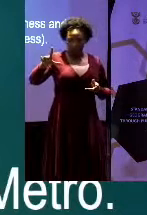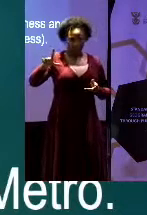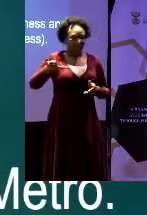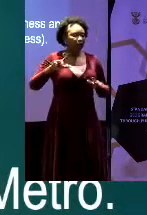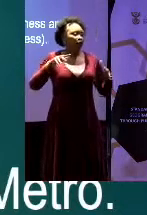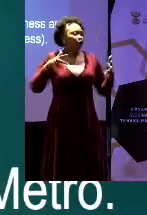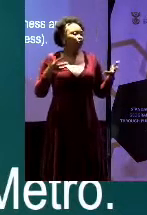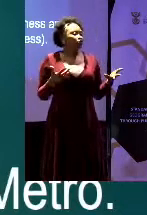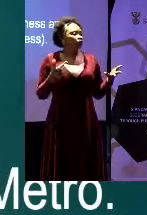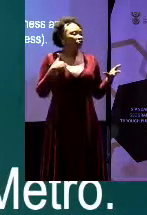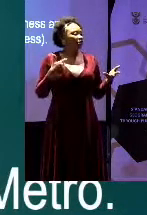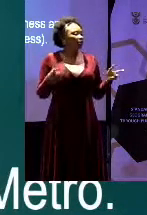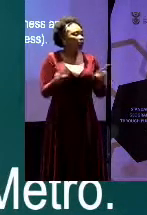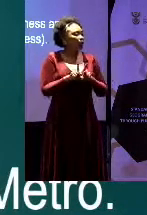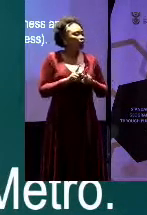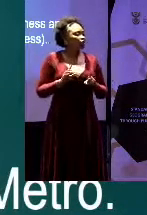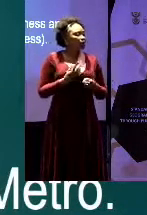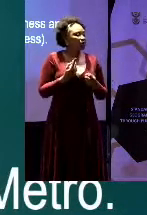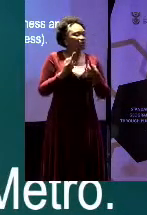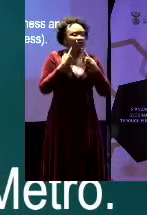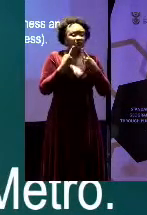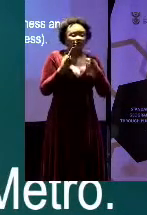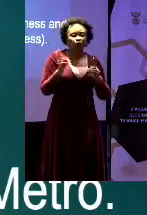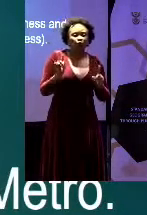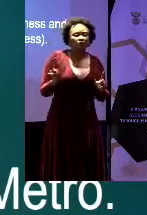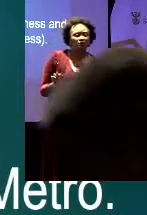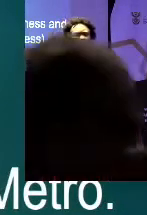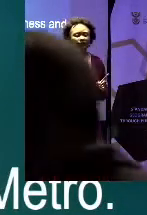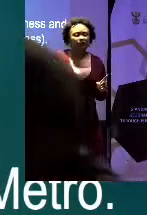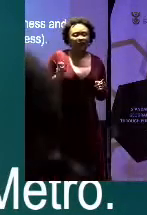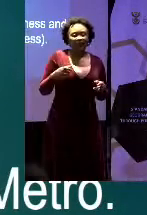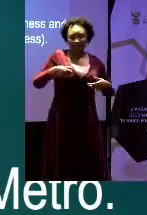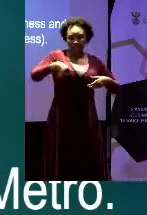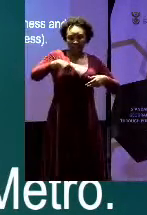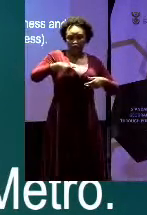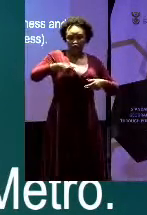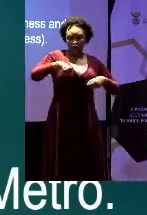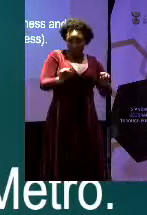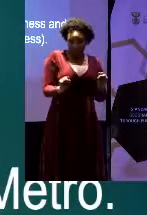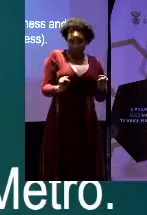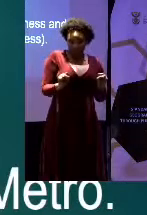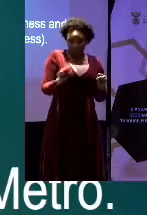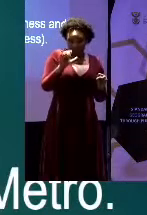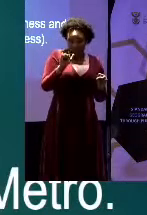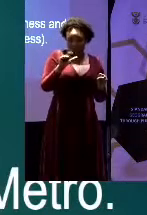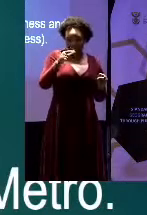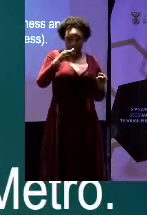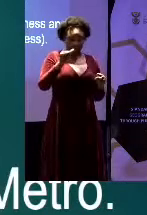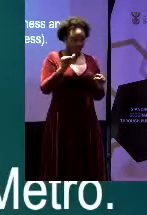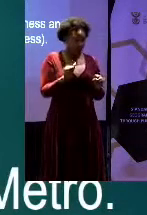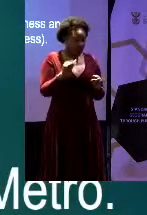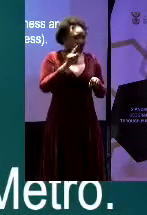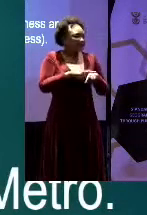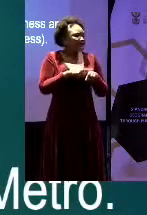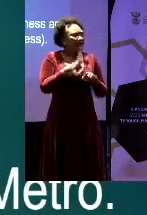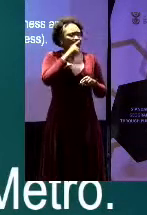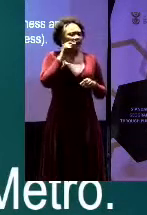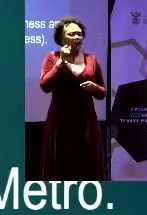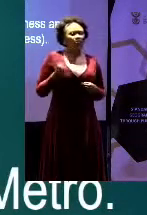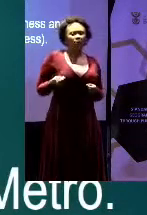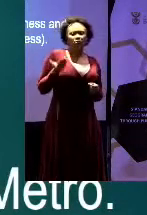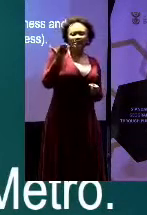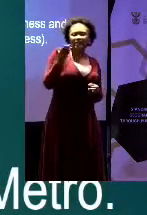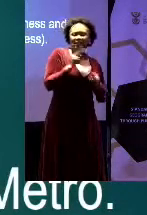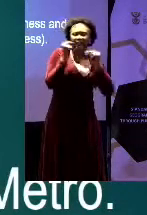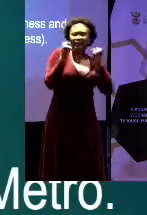I would like to mention that the chairperson of ERTA, when this name was presented at the National Council